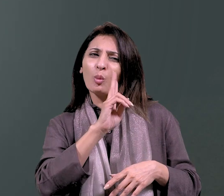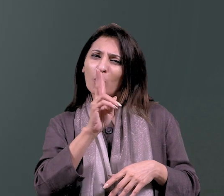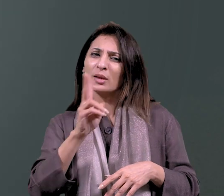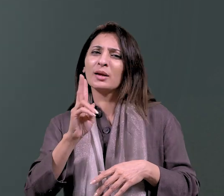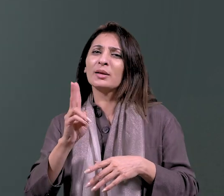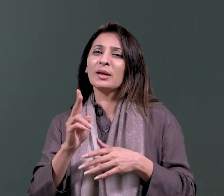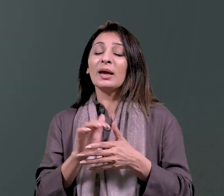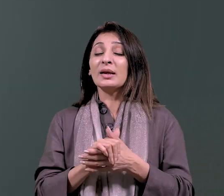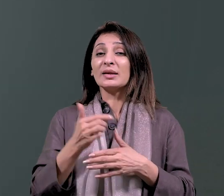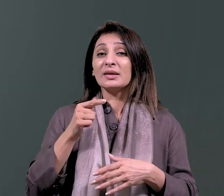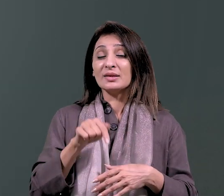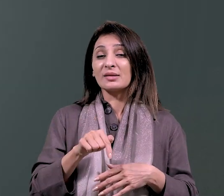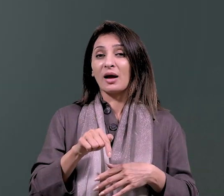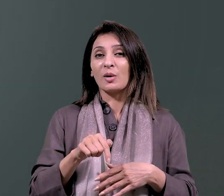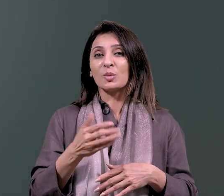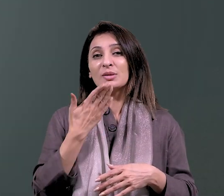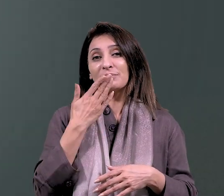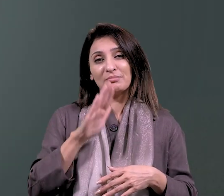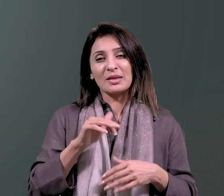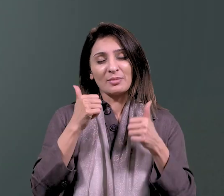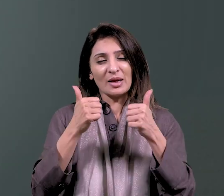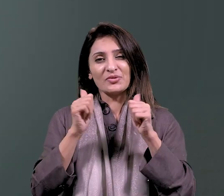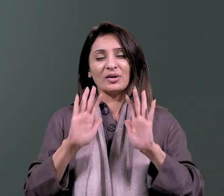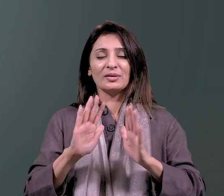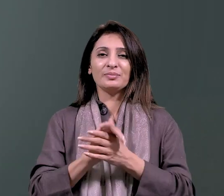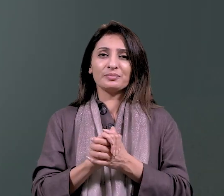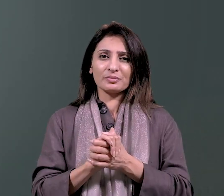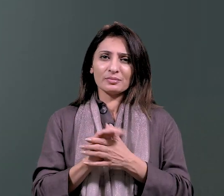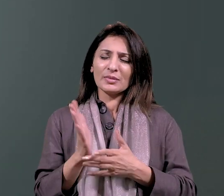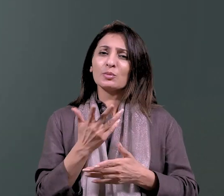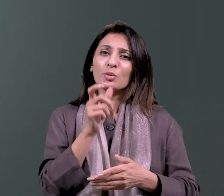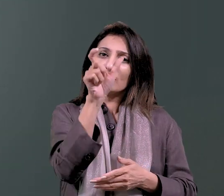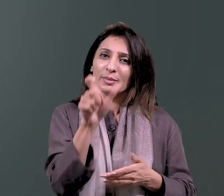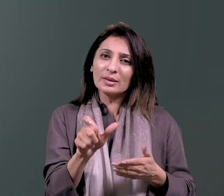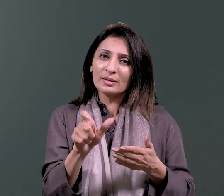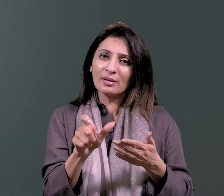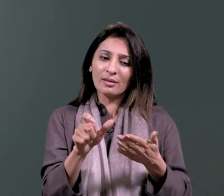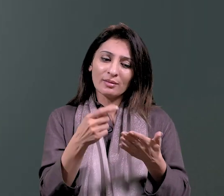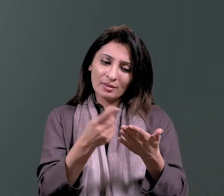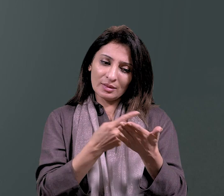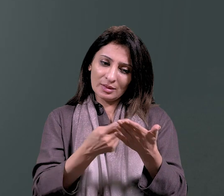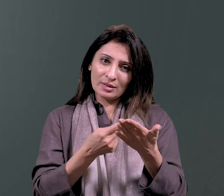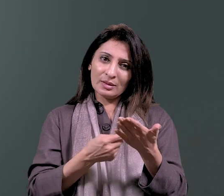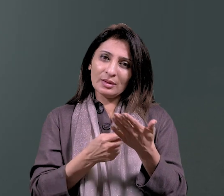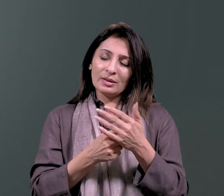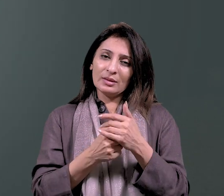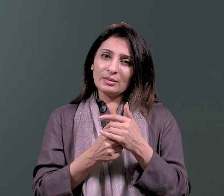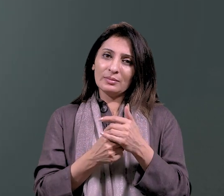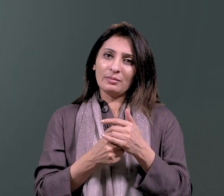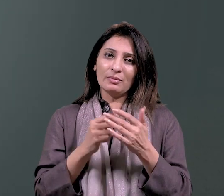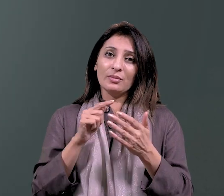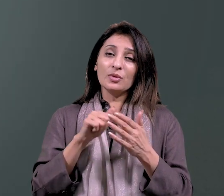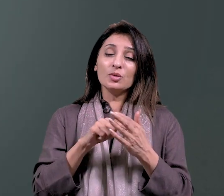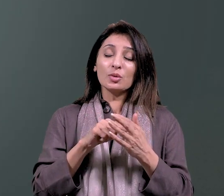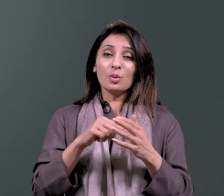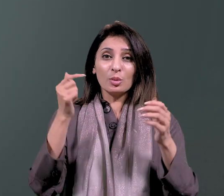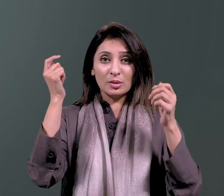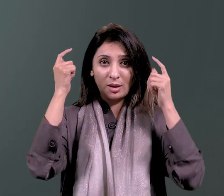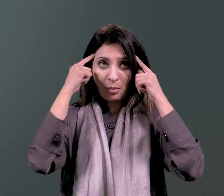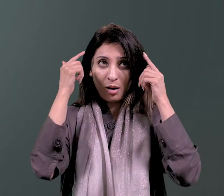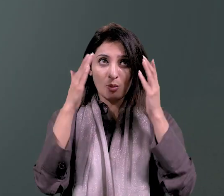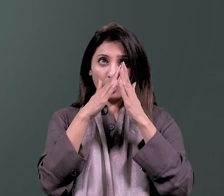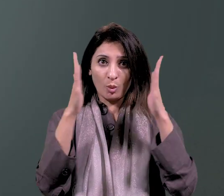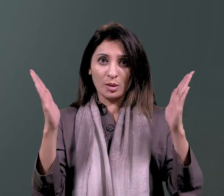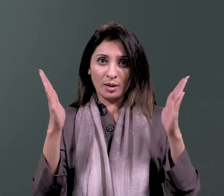some truthful meaning inside it. When a person reads, he has a much more open